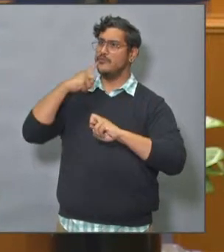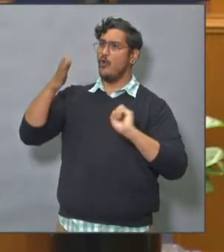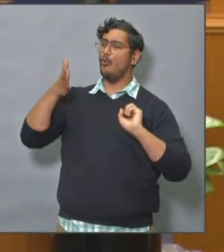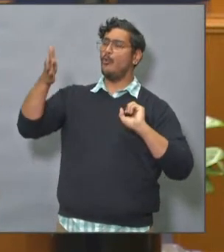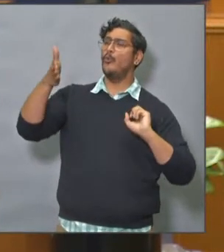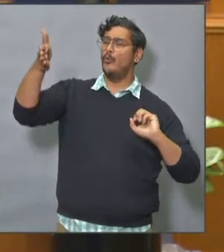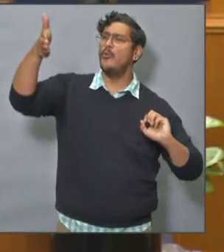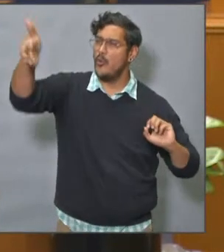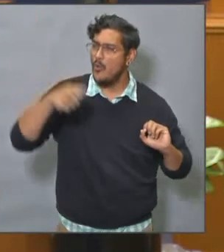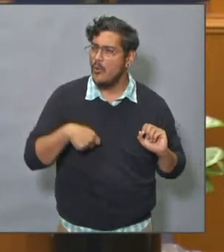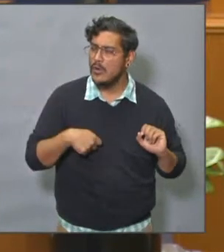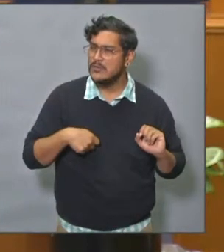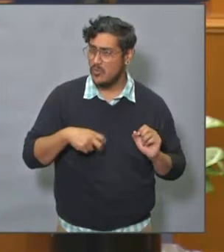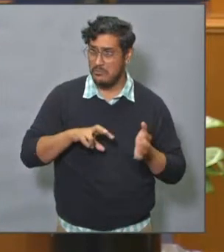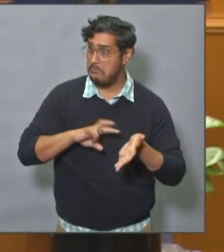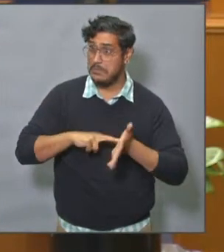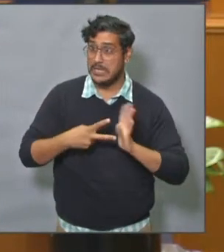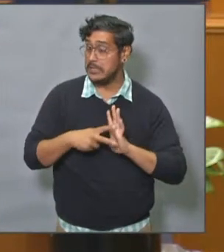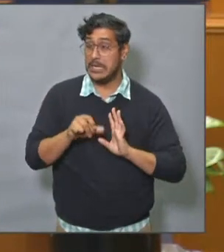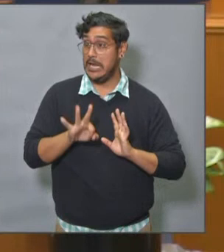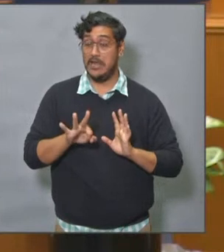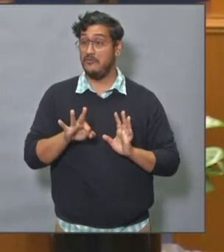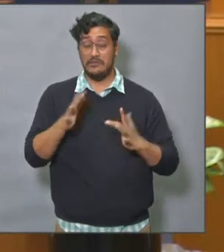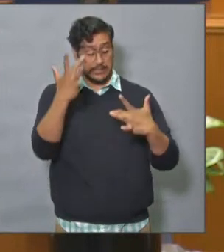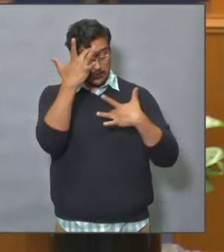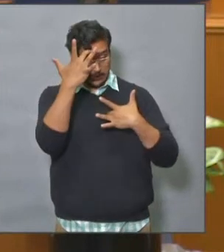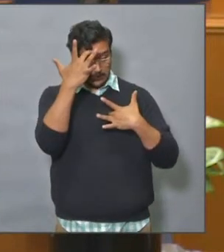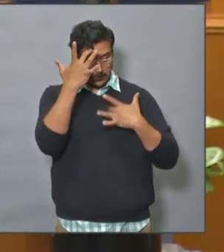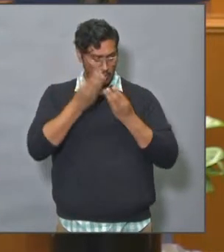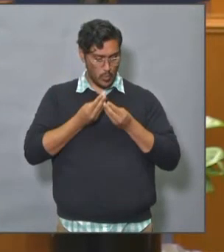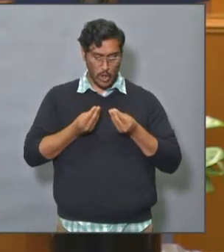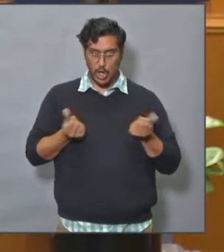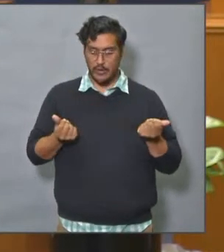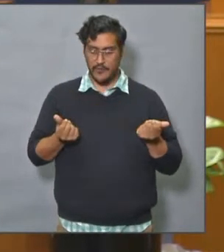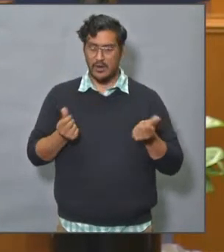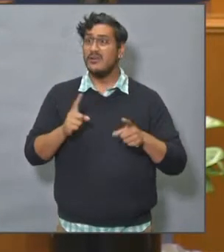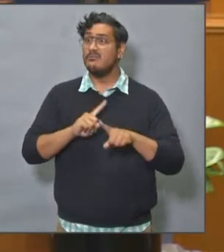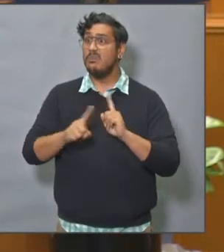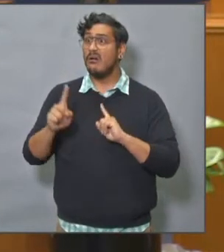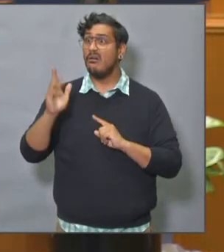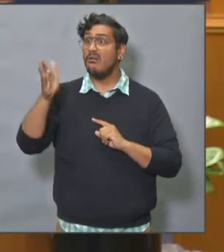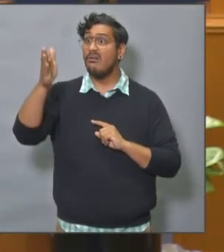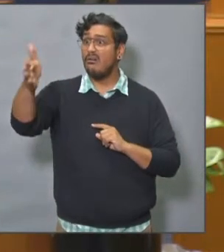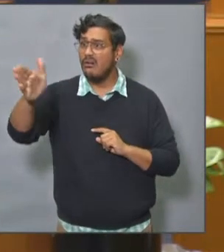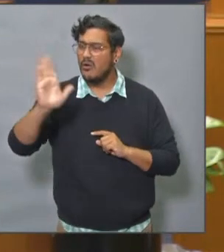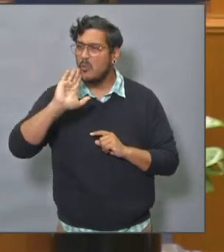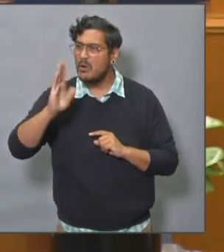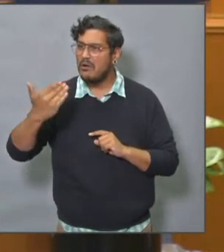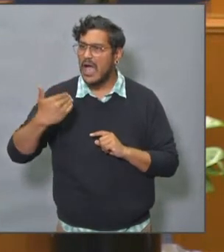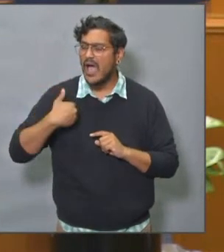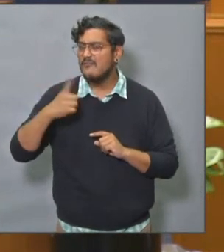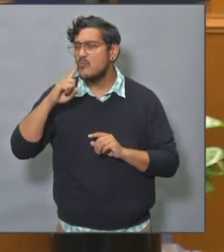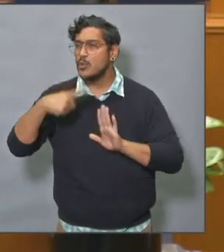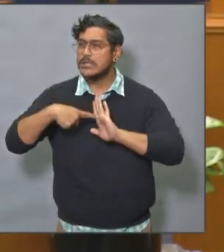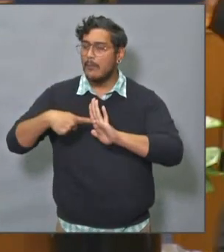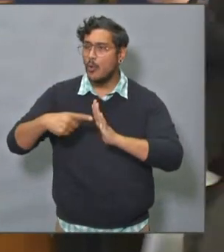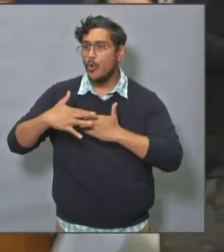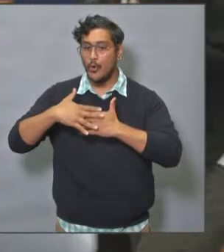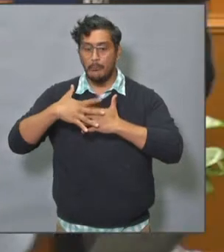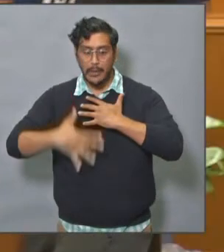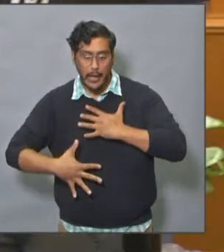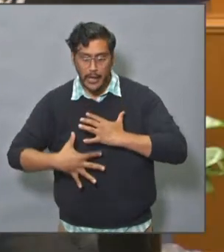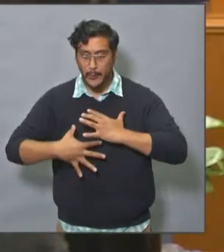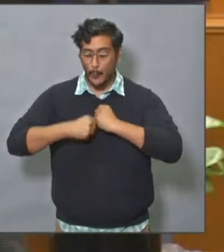from COVID-19, possible long-term effects, not only blood clots and potentially strokes, but for instance, lung damage?